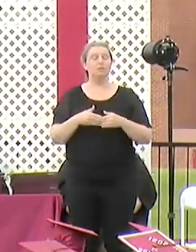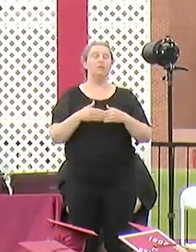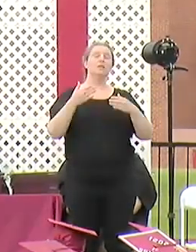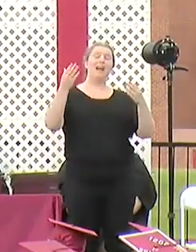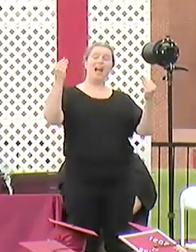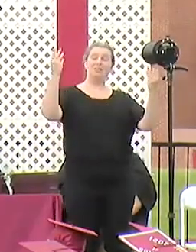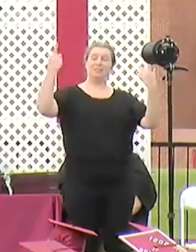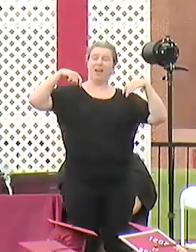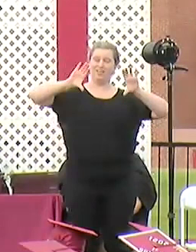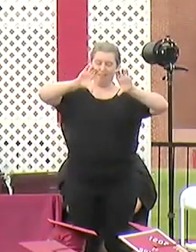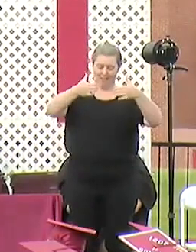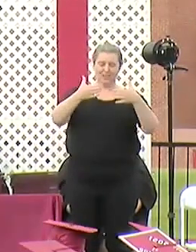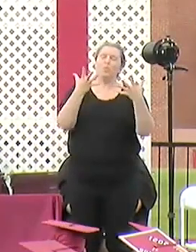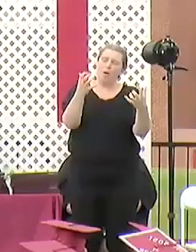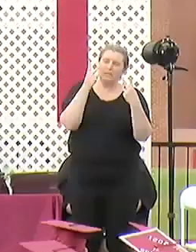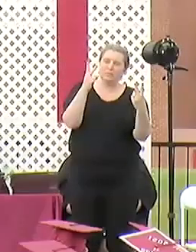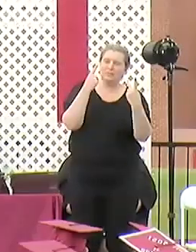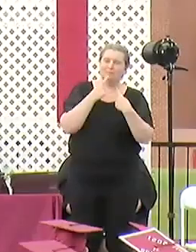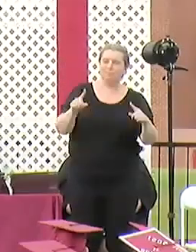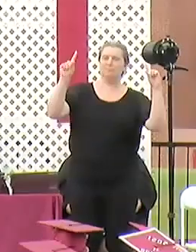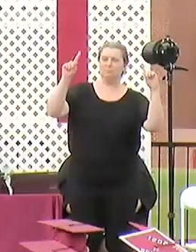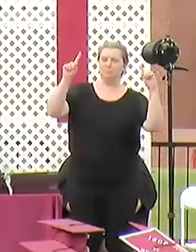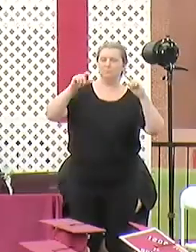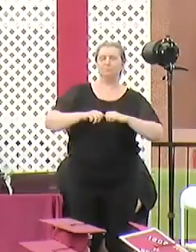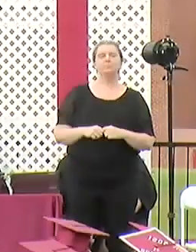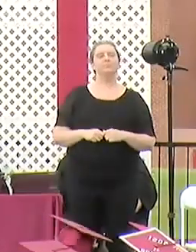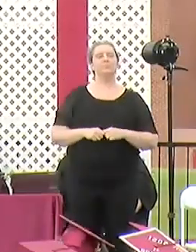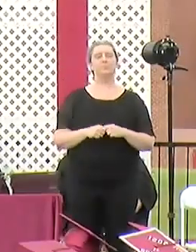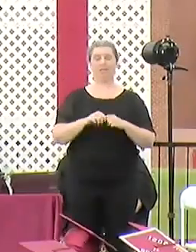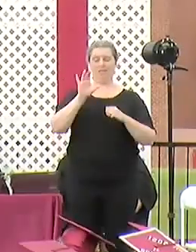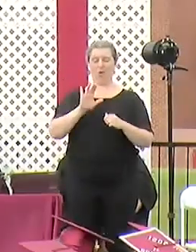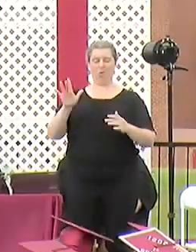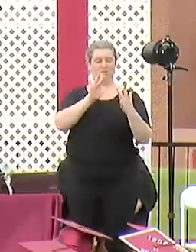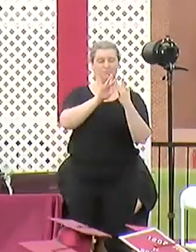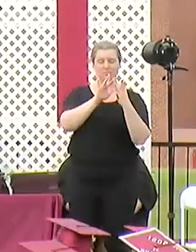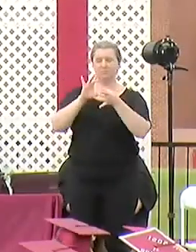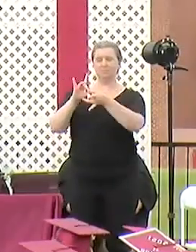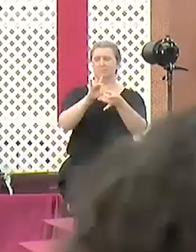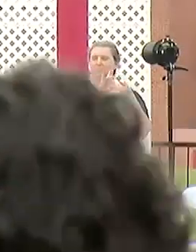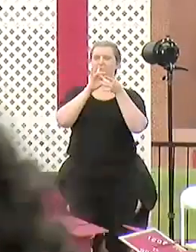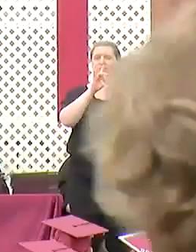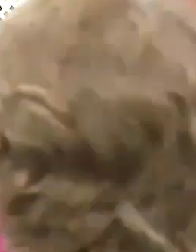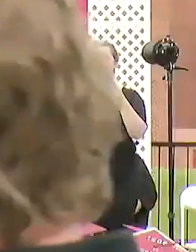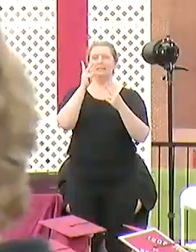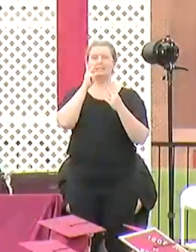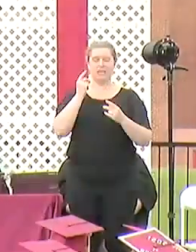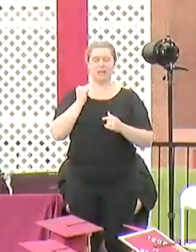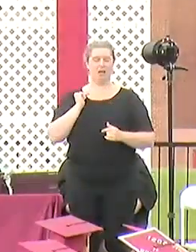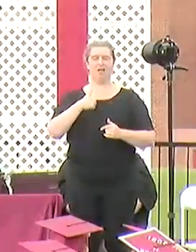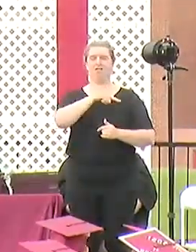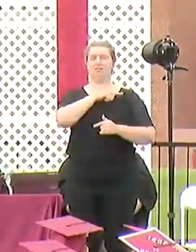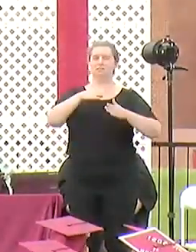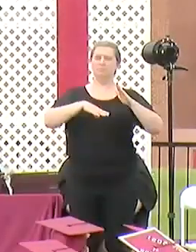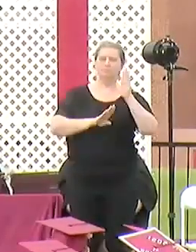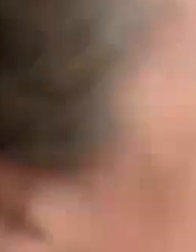wanting each of them to succeed. Mrs. Schaefer has been able to make connections with her students and watch many of them grow and mature over their